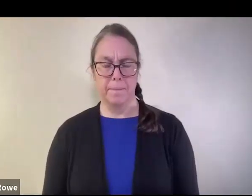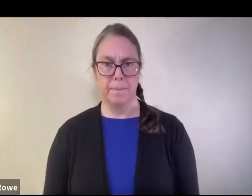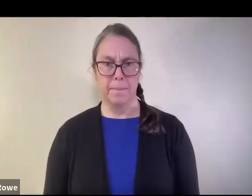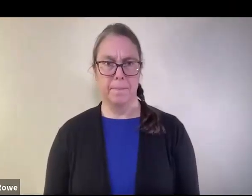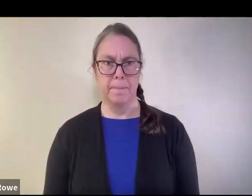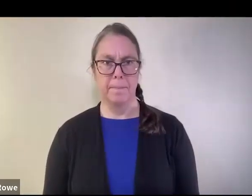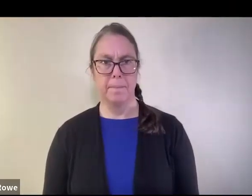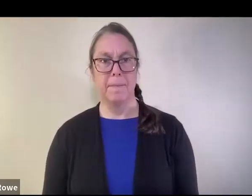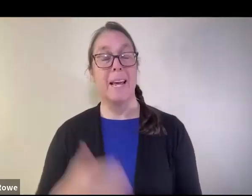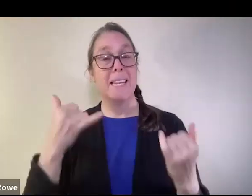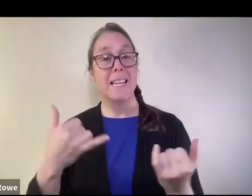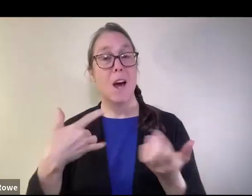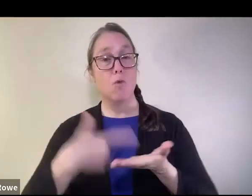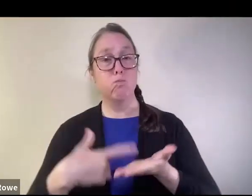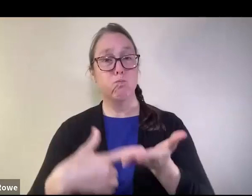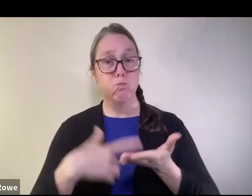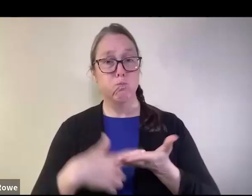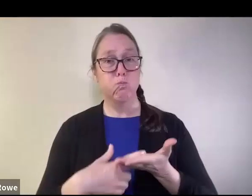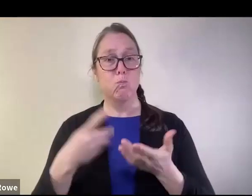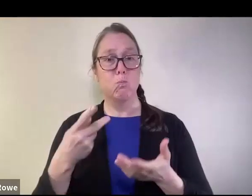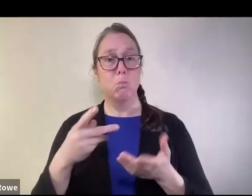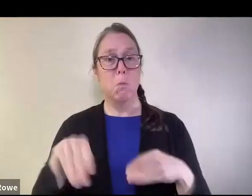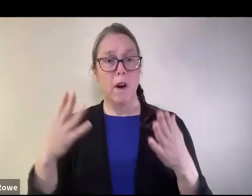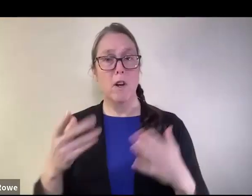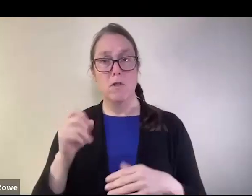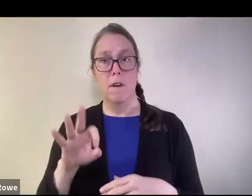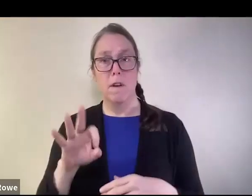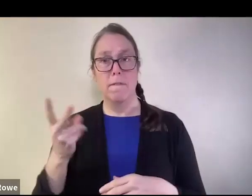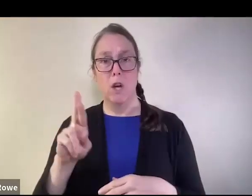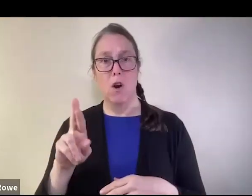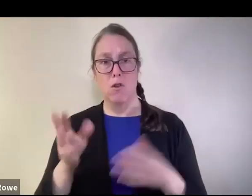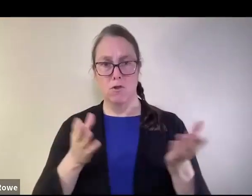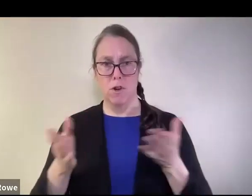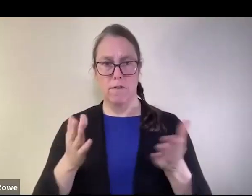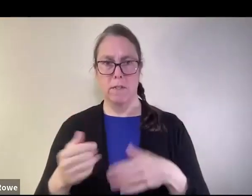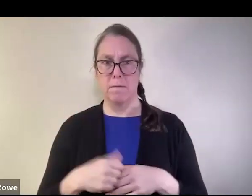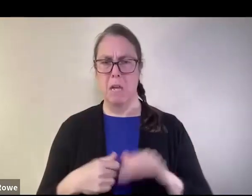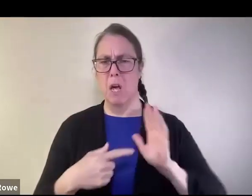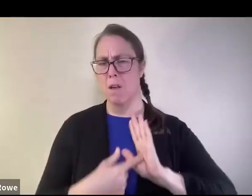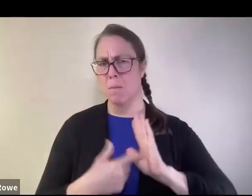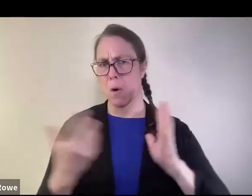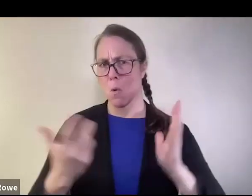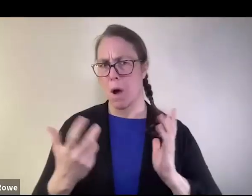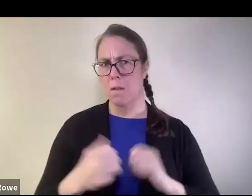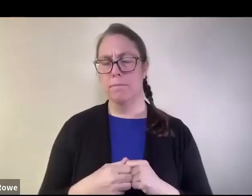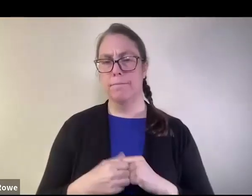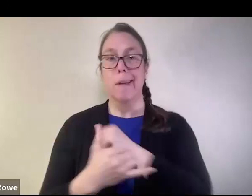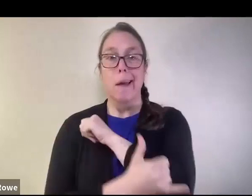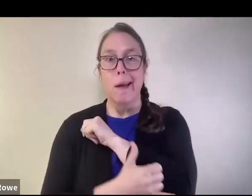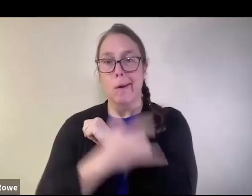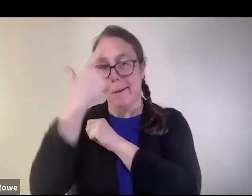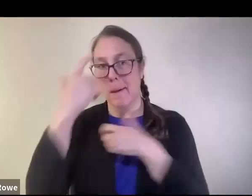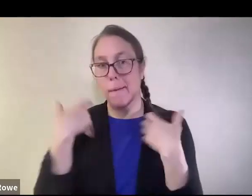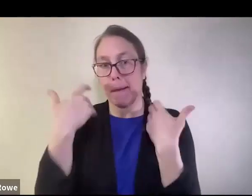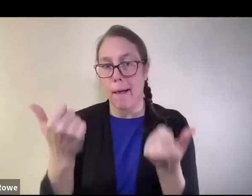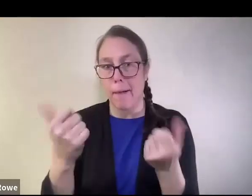Let's talk about providers of VR services. Some examples include county mental